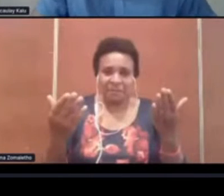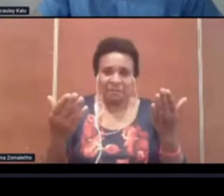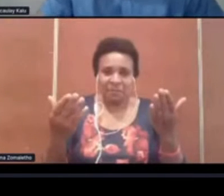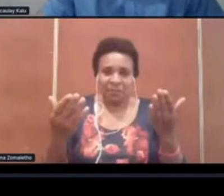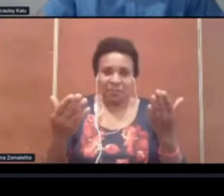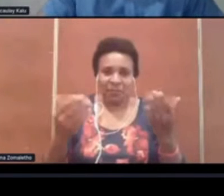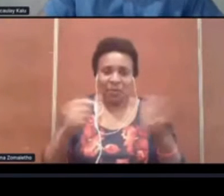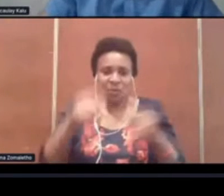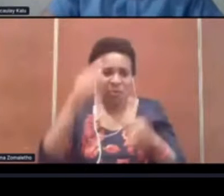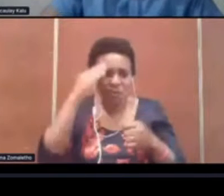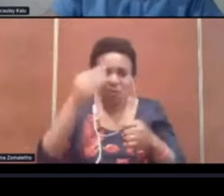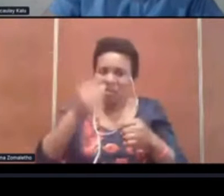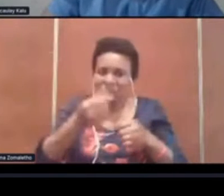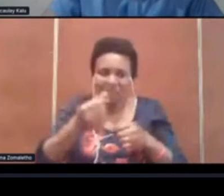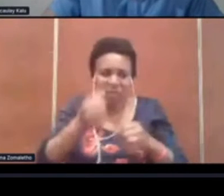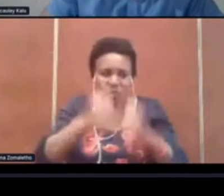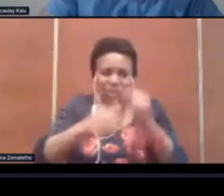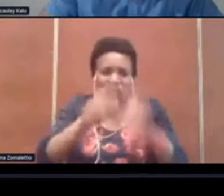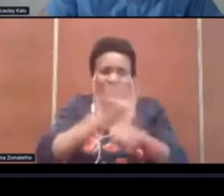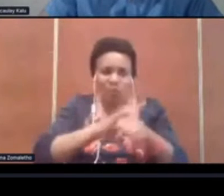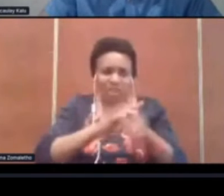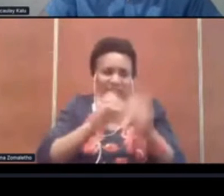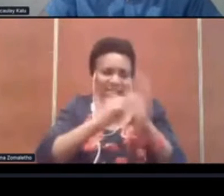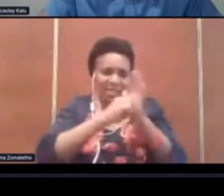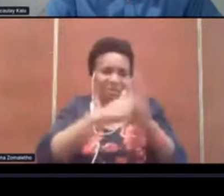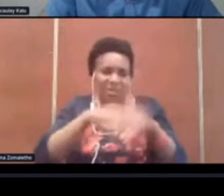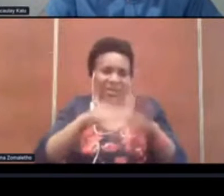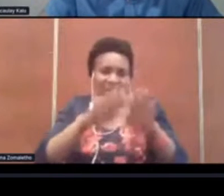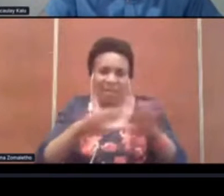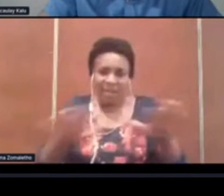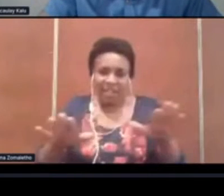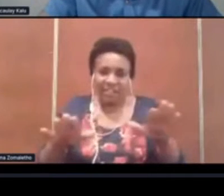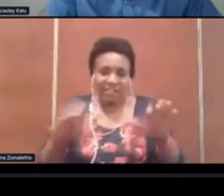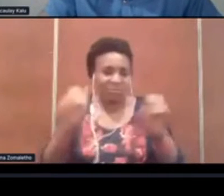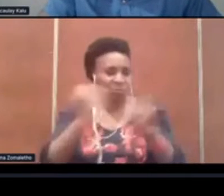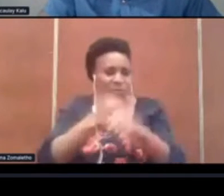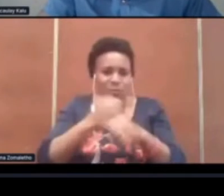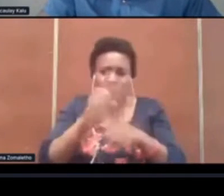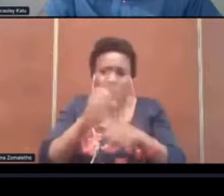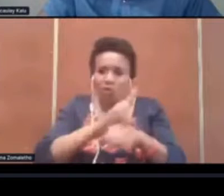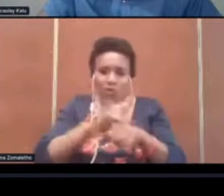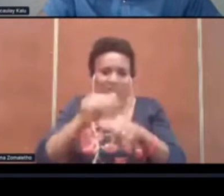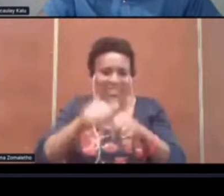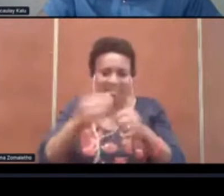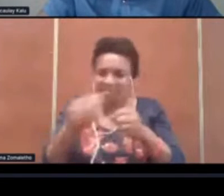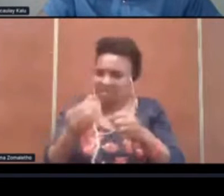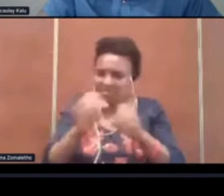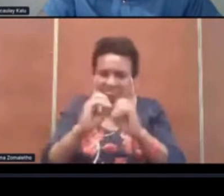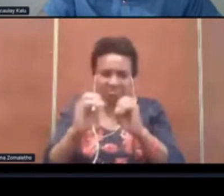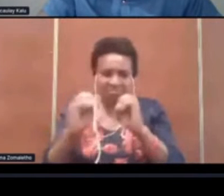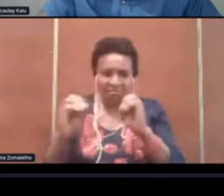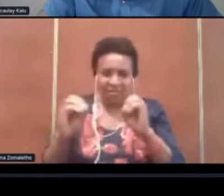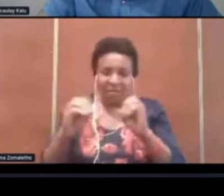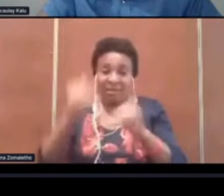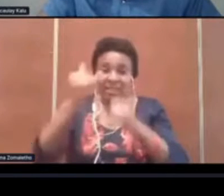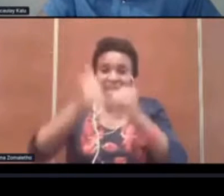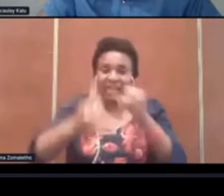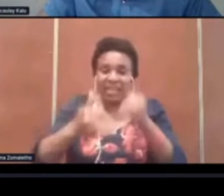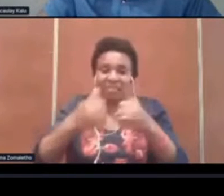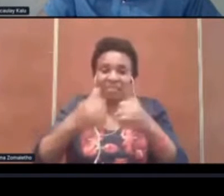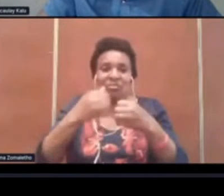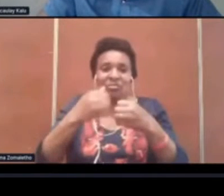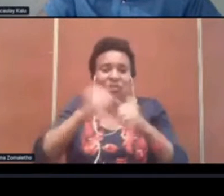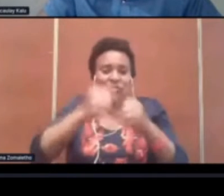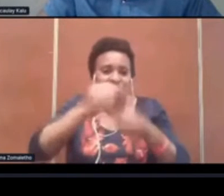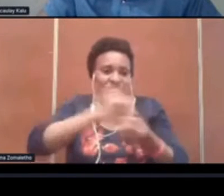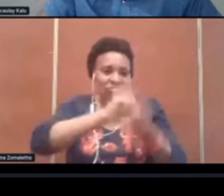money that is used, for example, in the market or whatever, you don't use that currency. What you are, at the end of the day, you'll have to exchange this